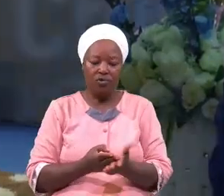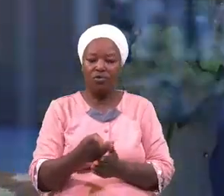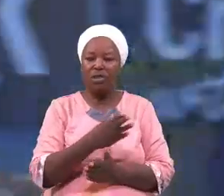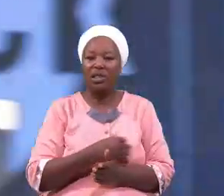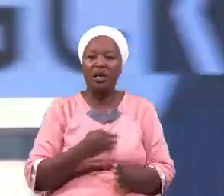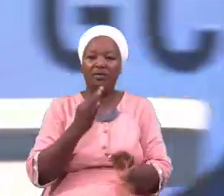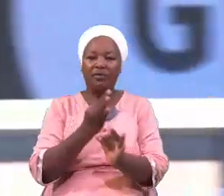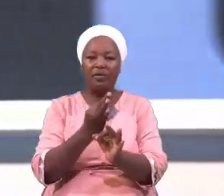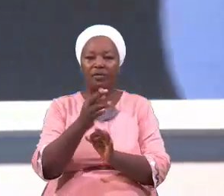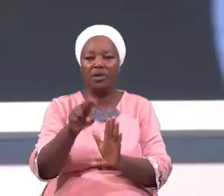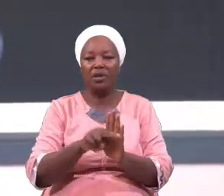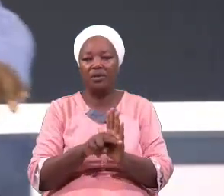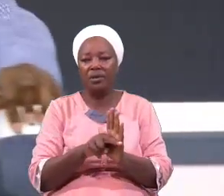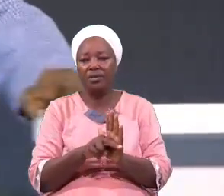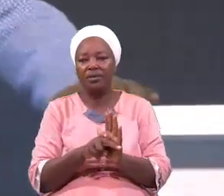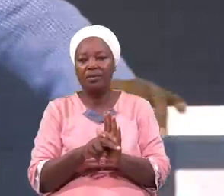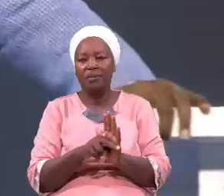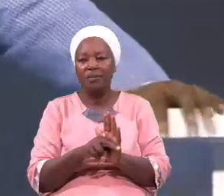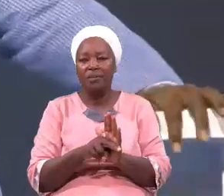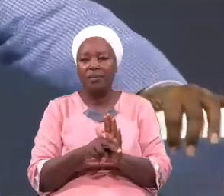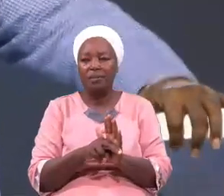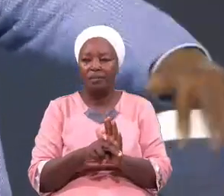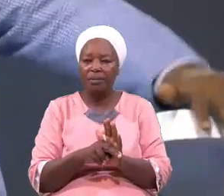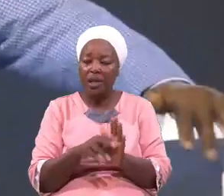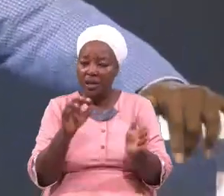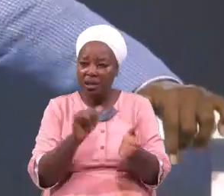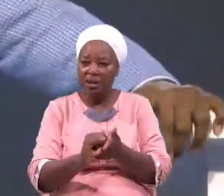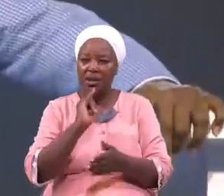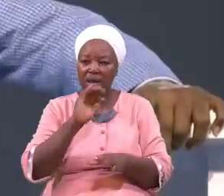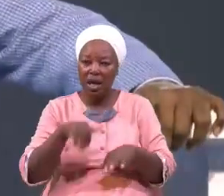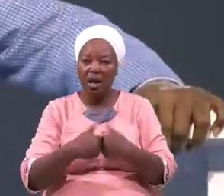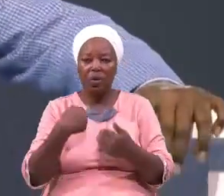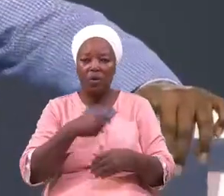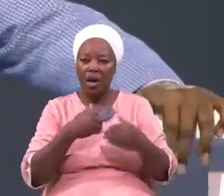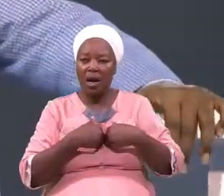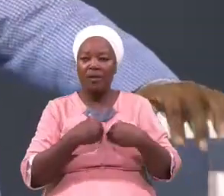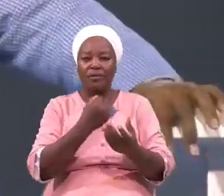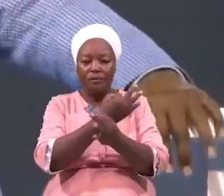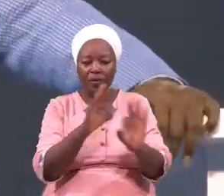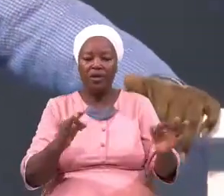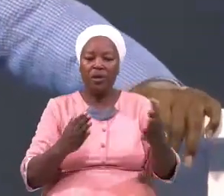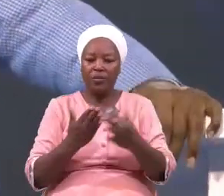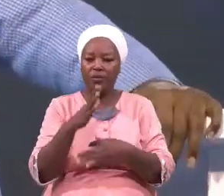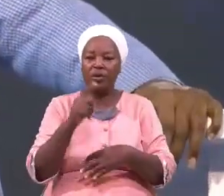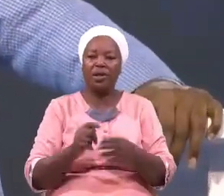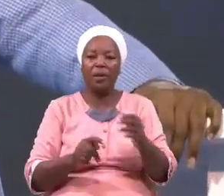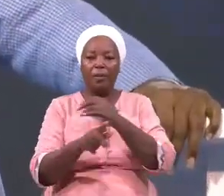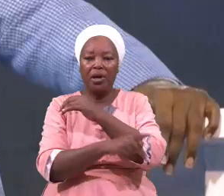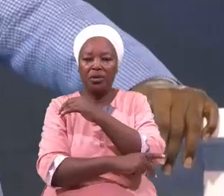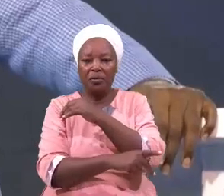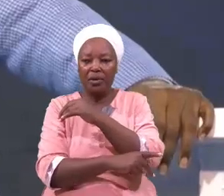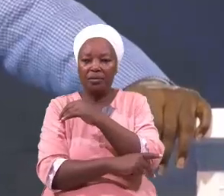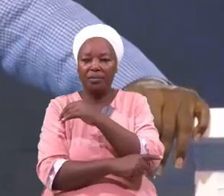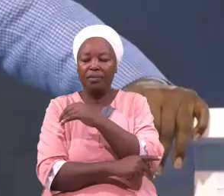That's how we have freedom through the Passover.